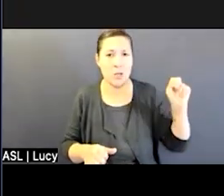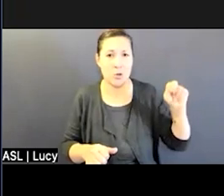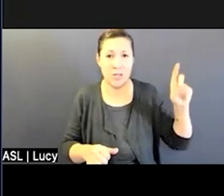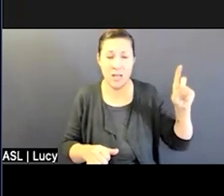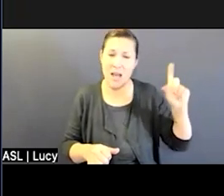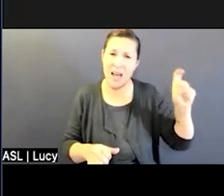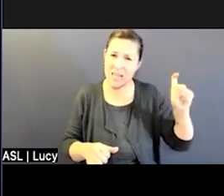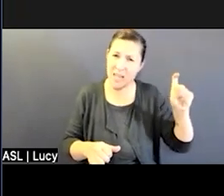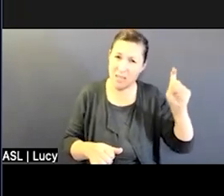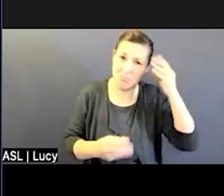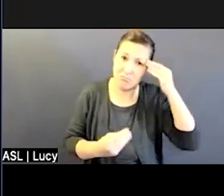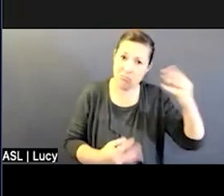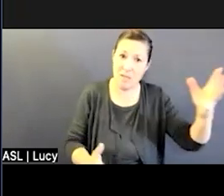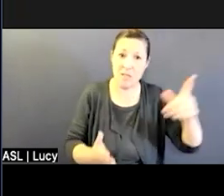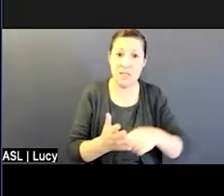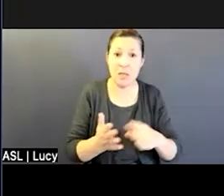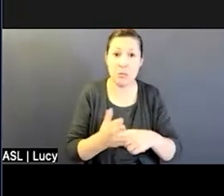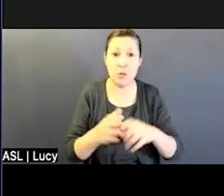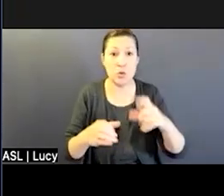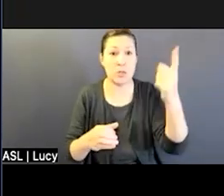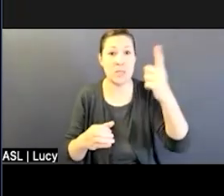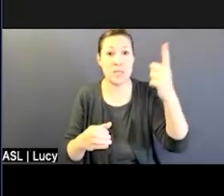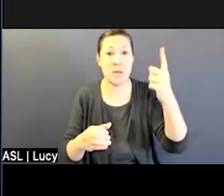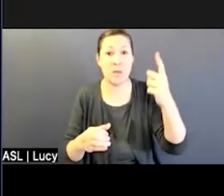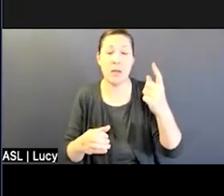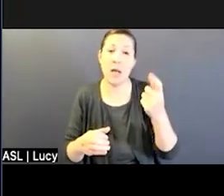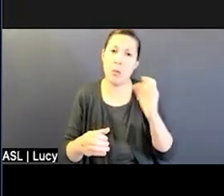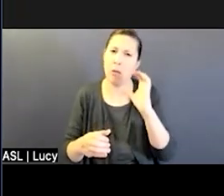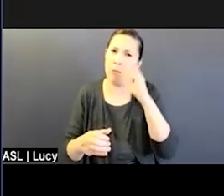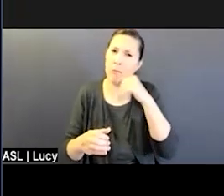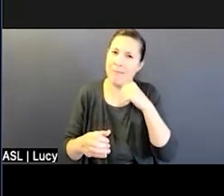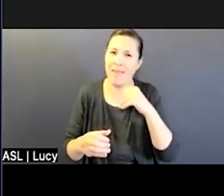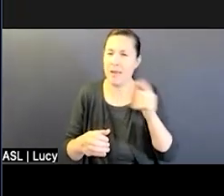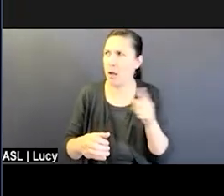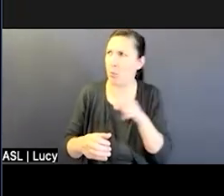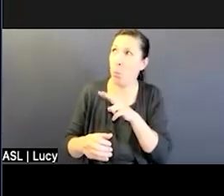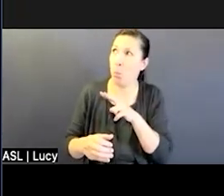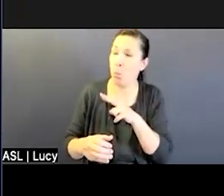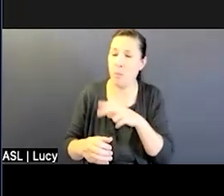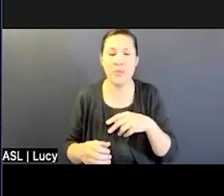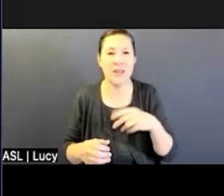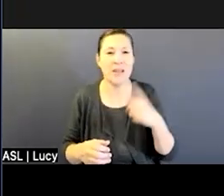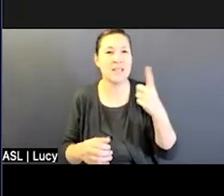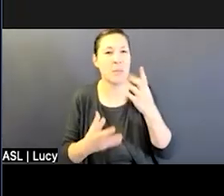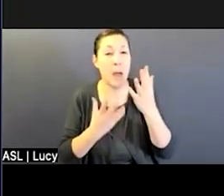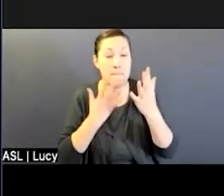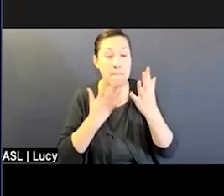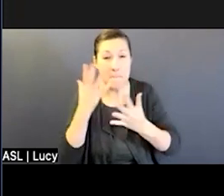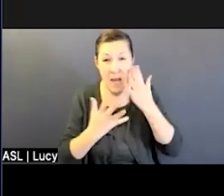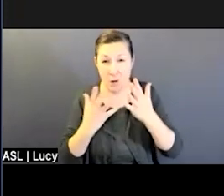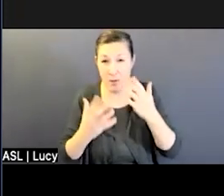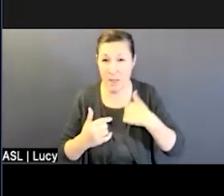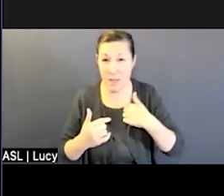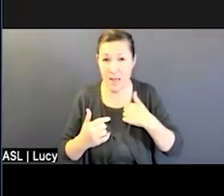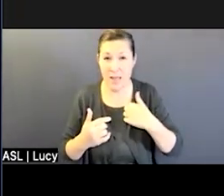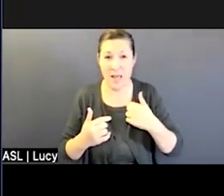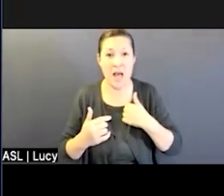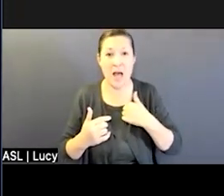I'll just do something very funny. One thing that's embarrassing for me is I have such face